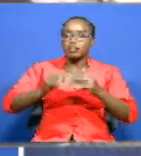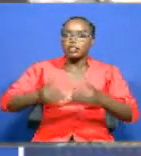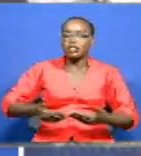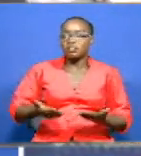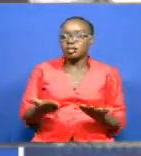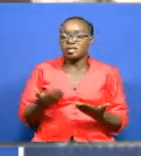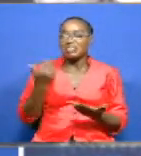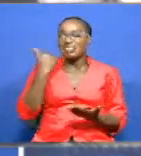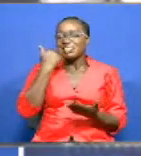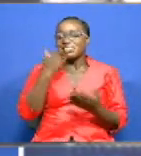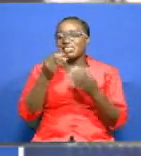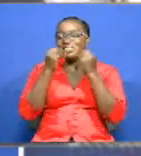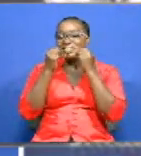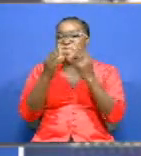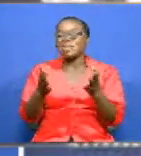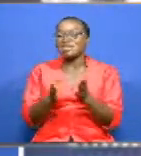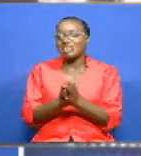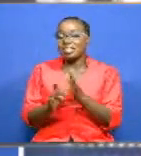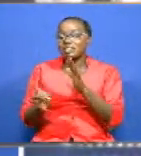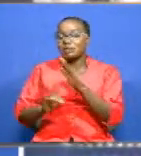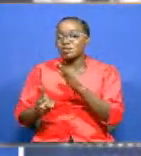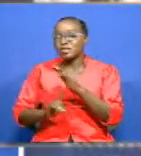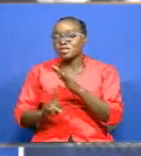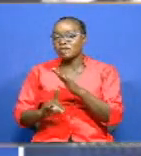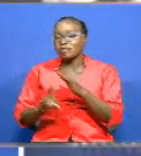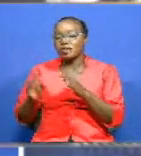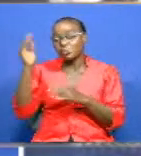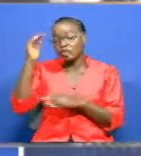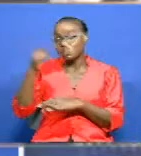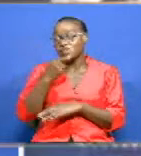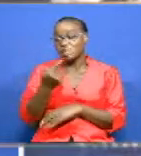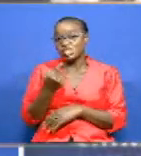Pregnancy is not a disease, as our Minister for Education, Professor Magoa, says.